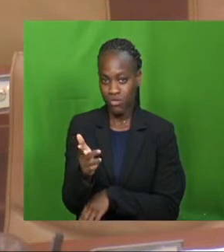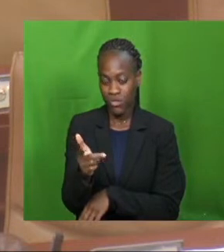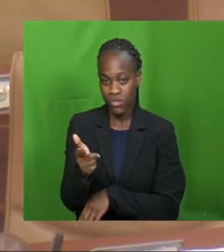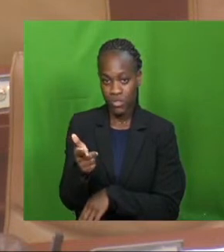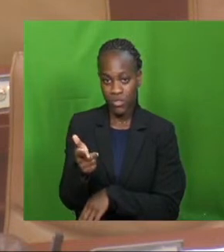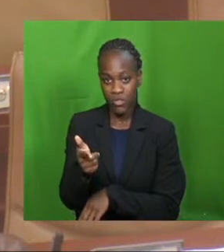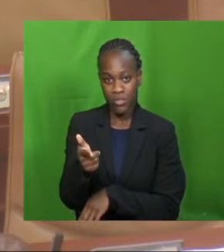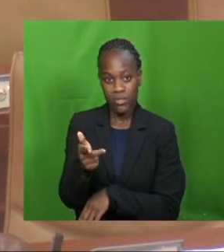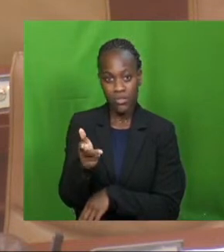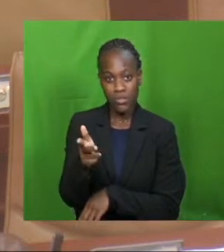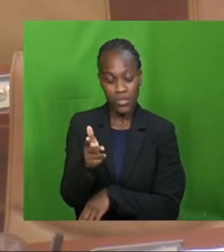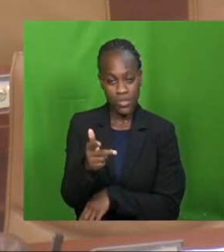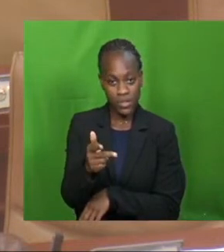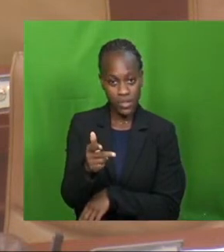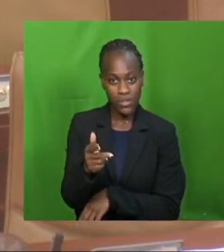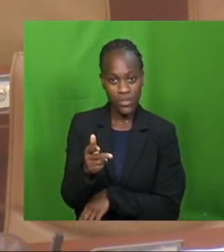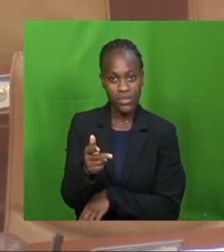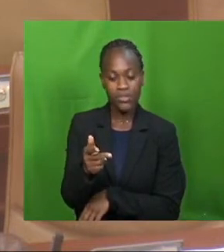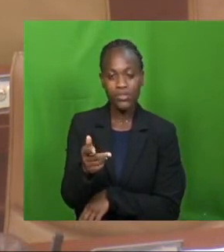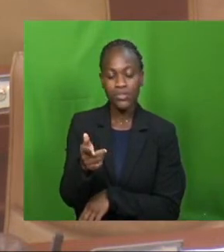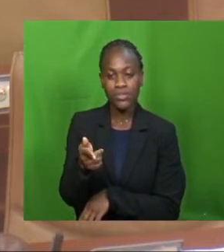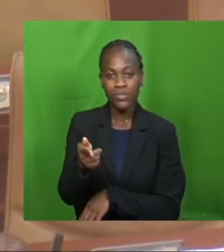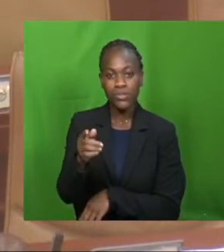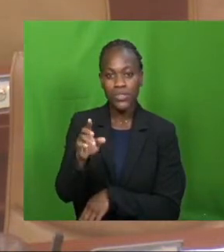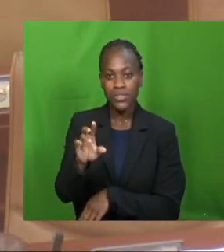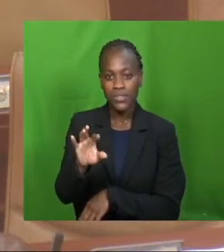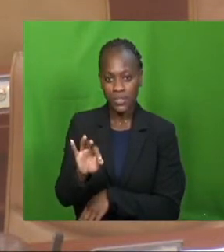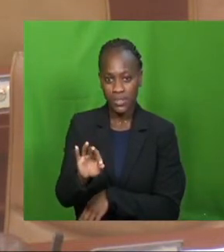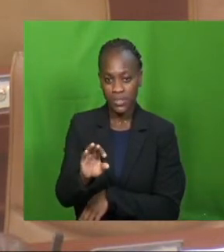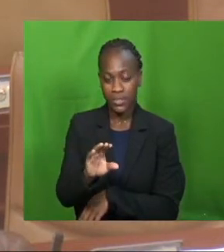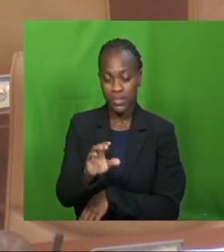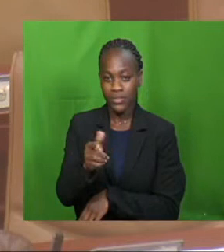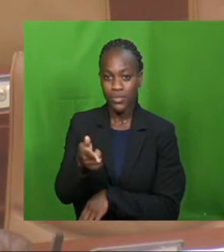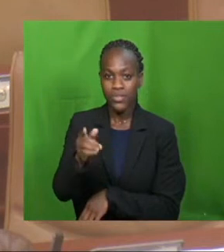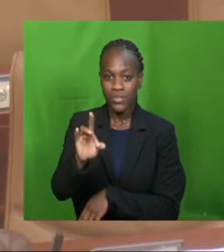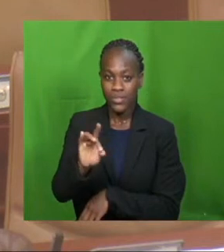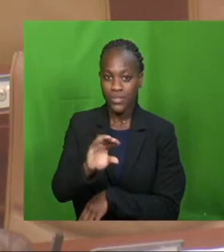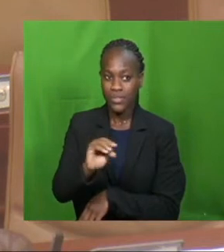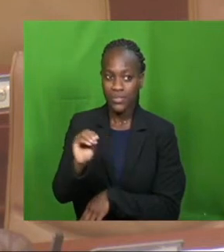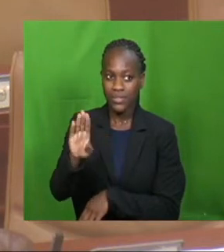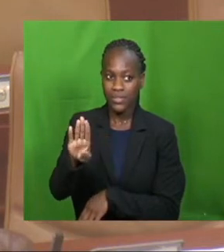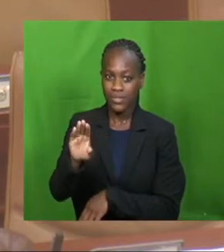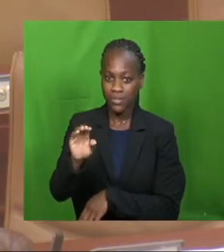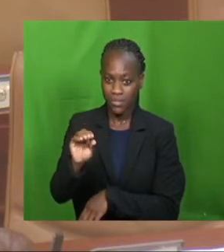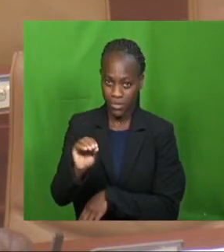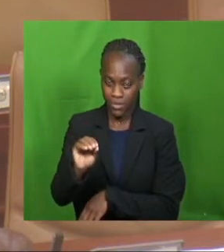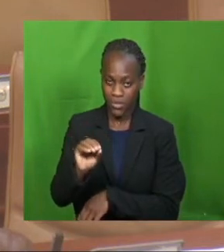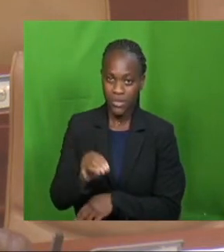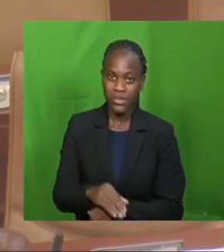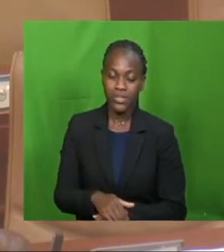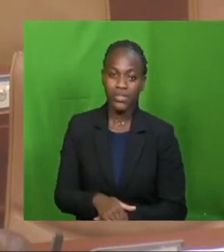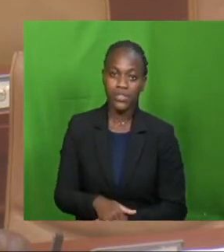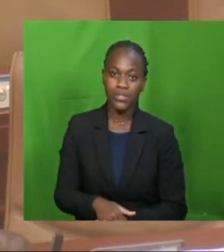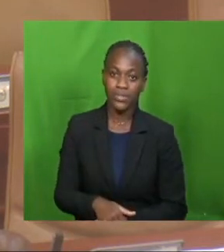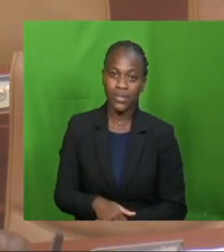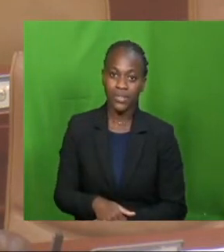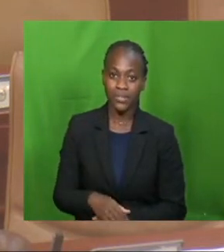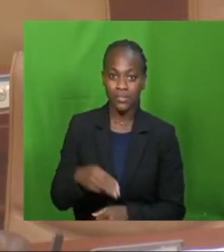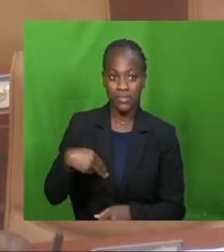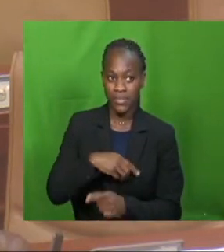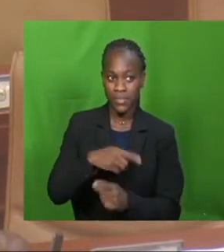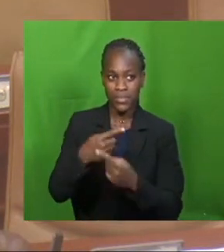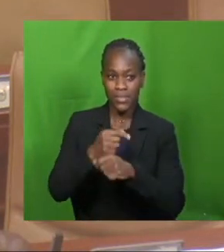28, and 40 are members who were in the House yesterday. That will